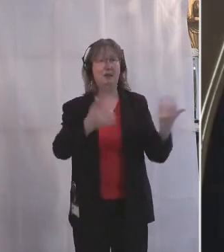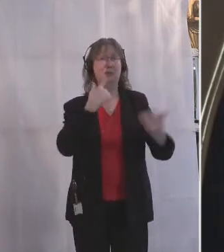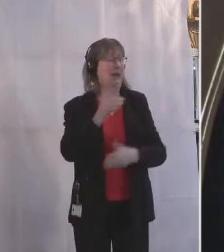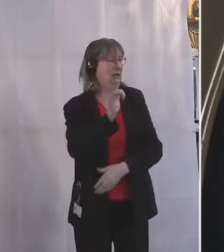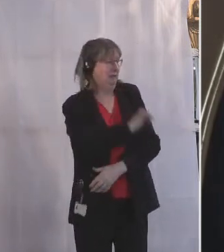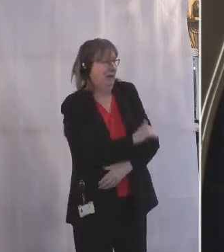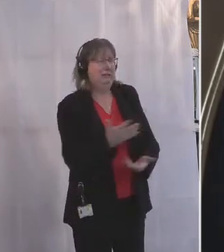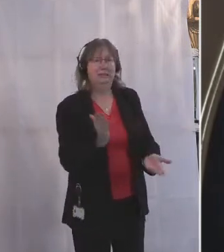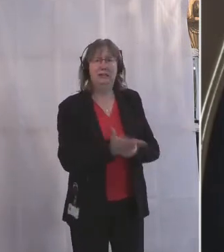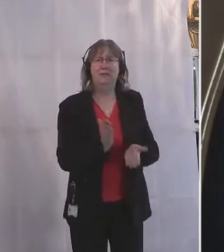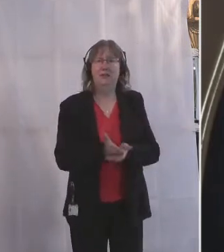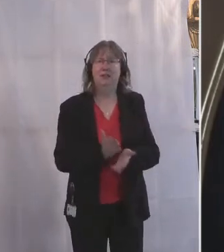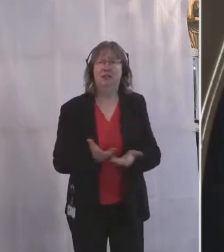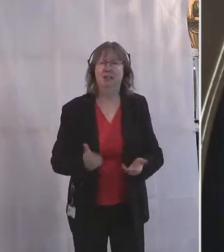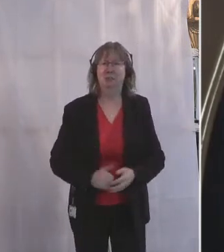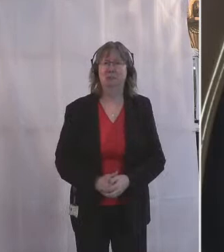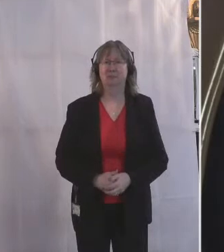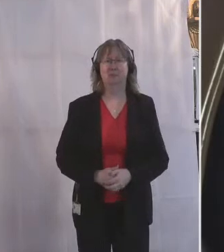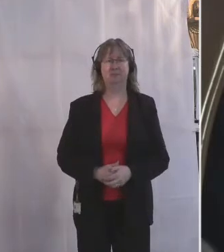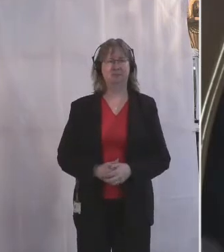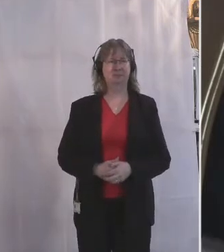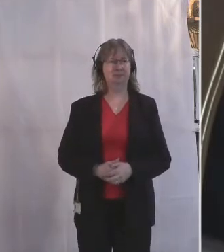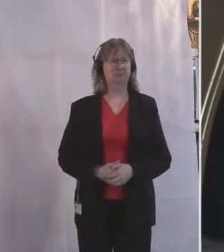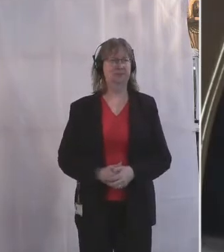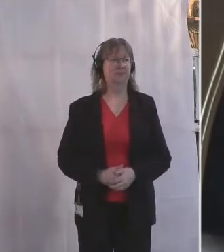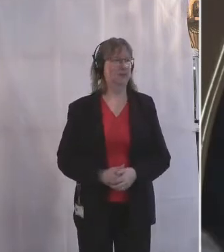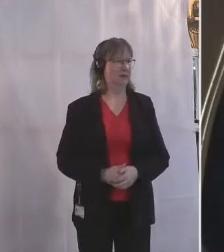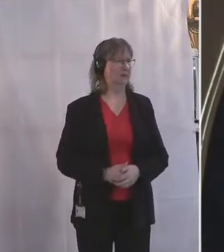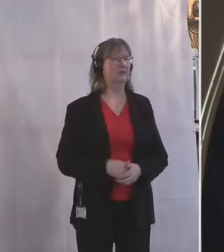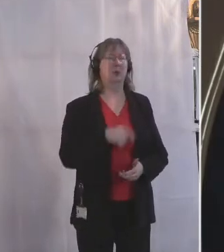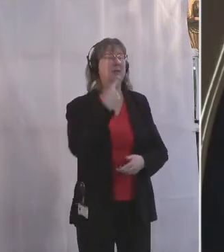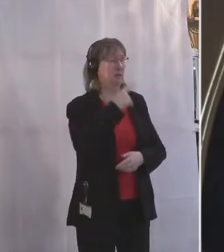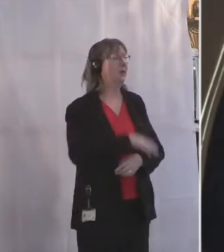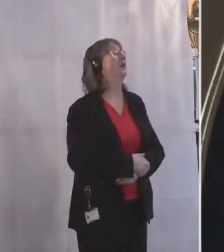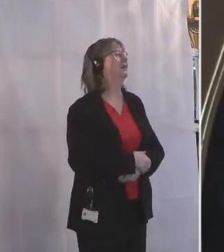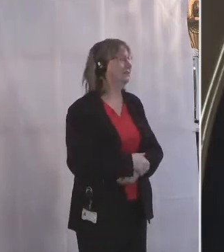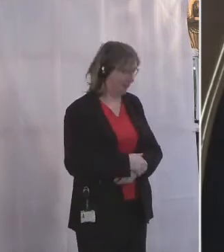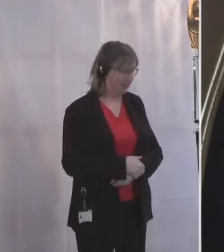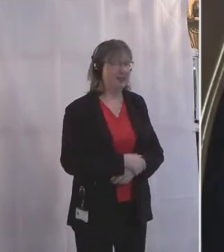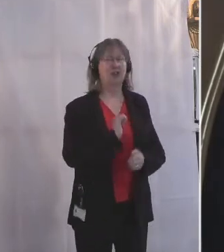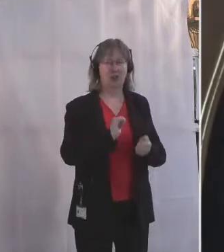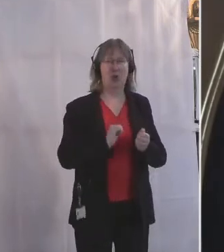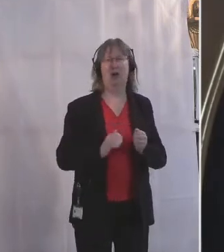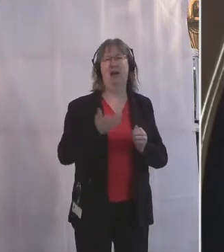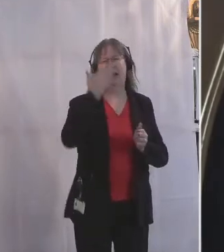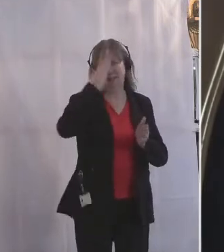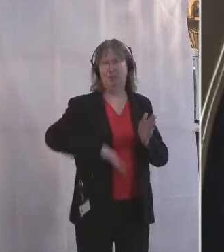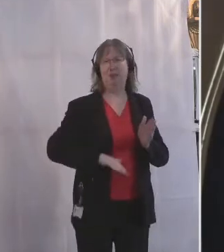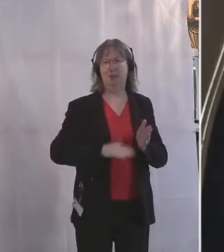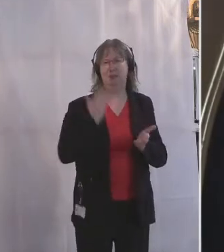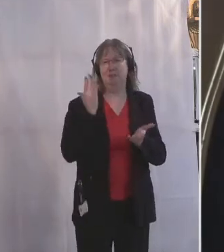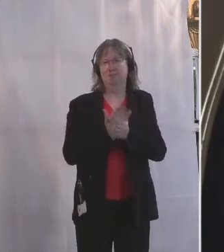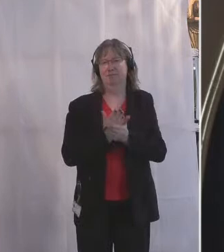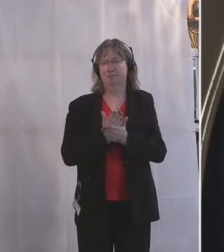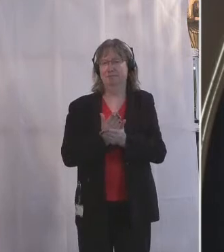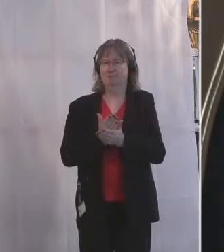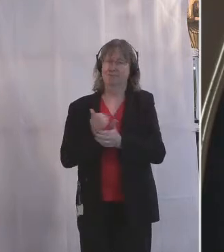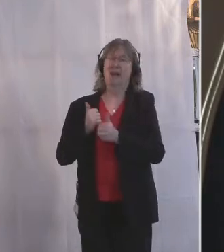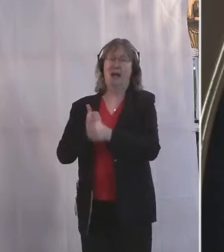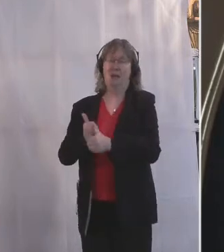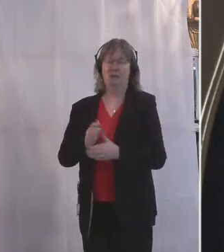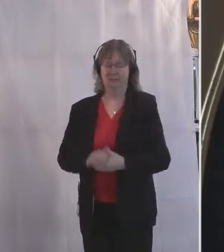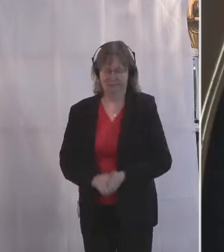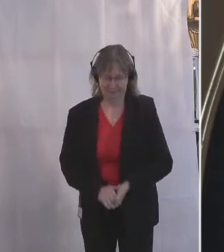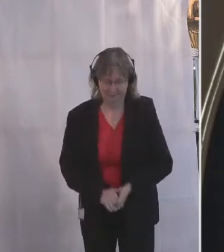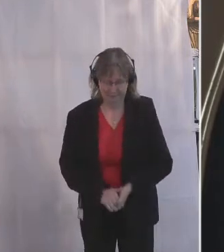yes. So I'm going to feed you that answer, Christine. I'm going to feed you that answer. Well, look, it